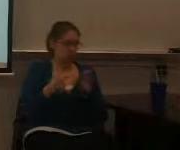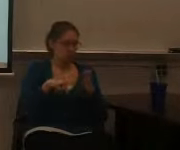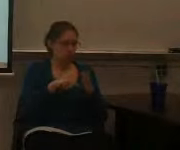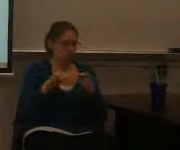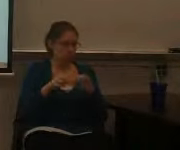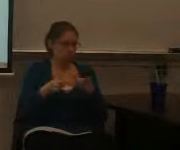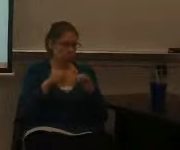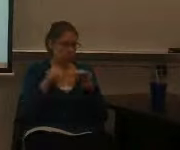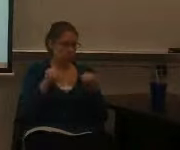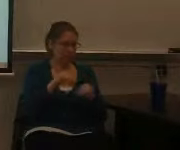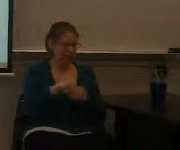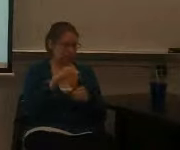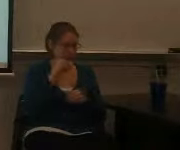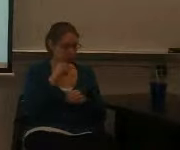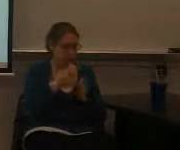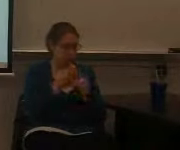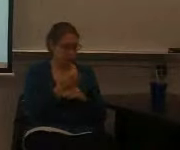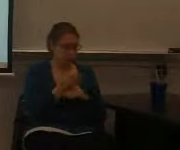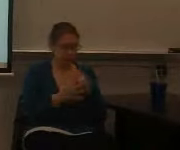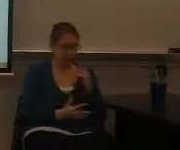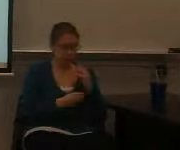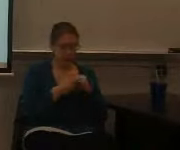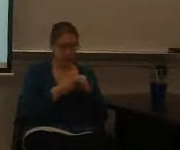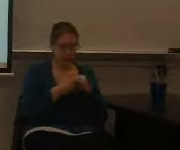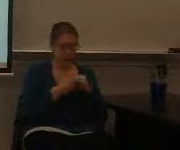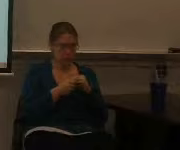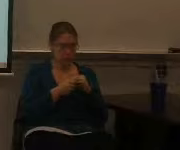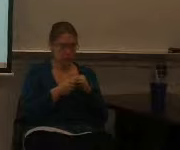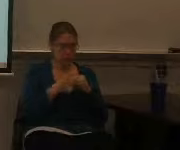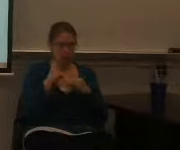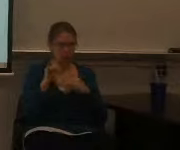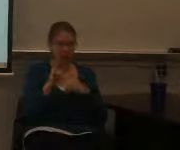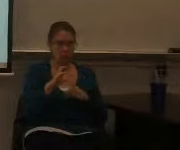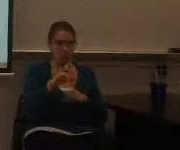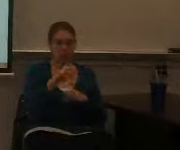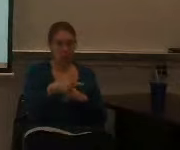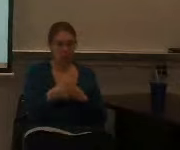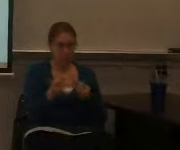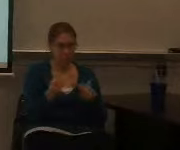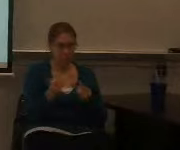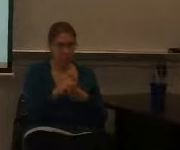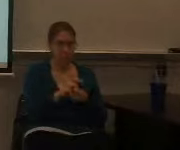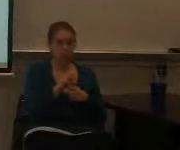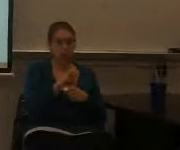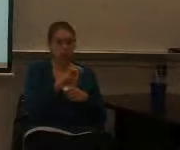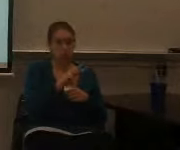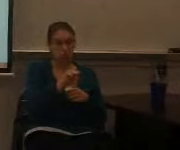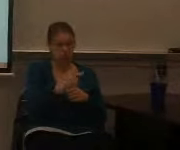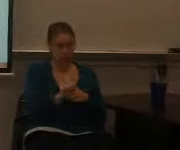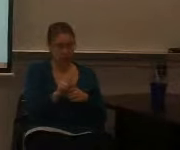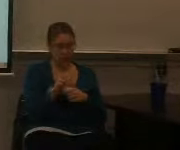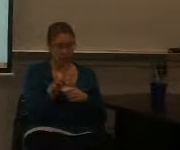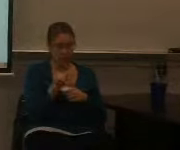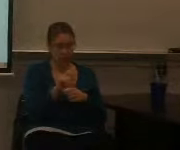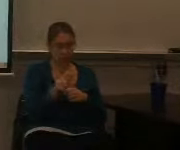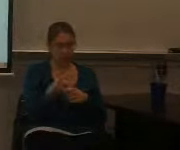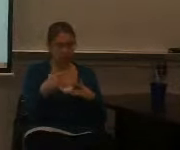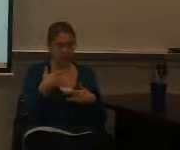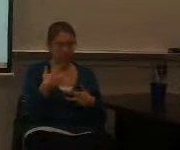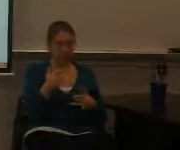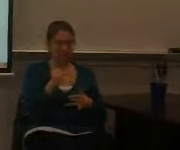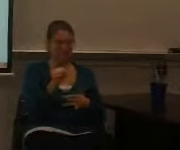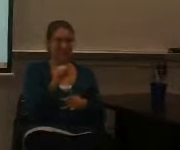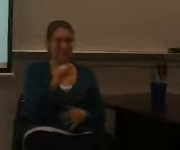doing when we put in nutrients through additions, sort of say cropland or sewage outfall. We tend to saturate up the